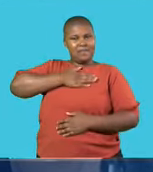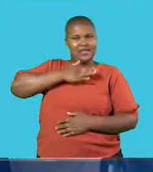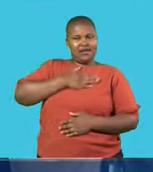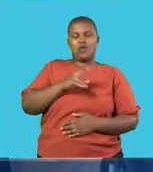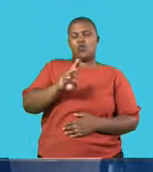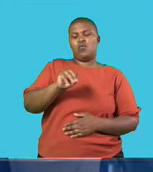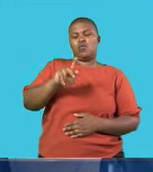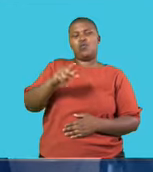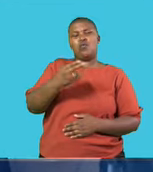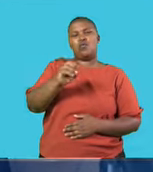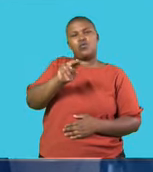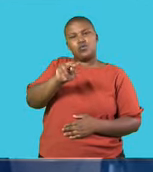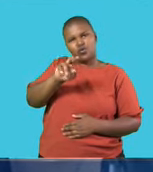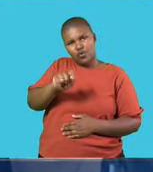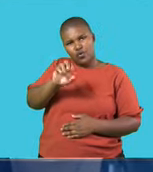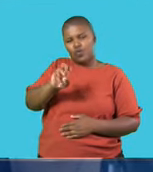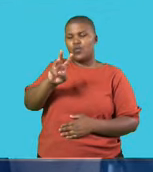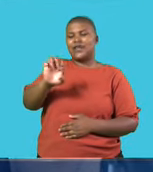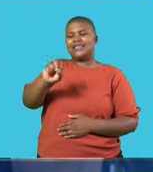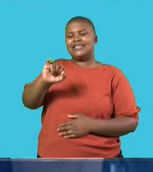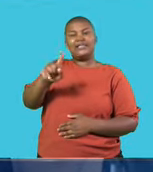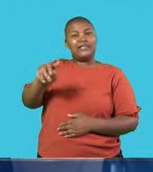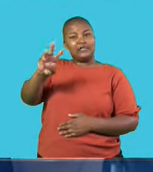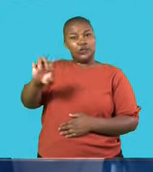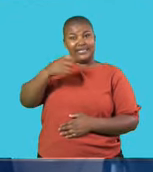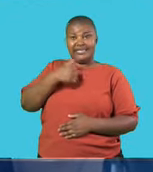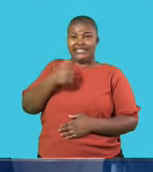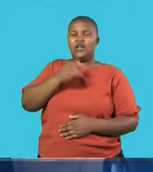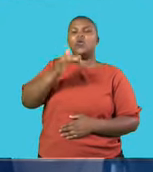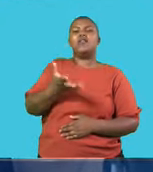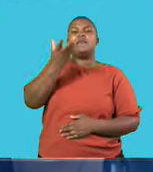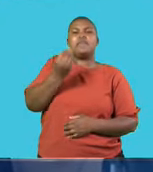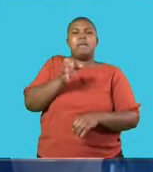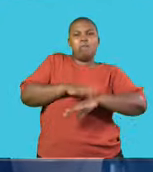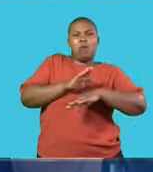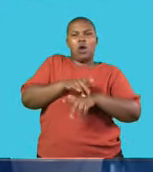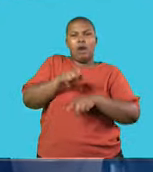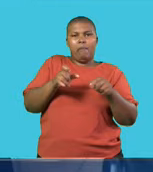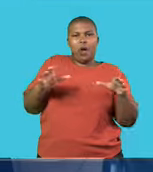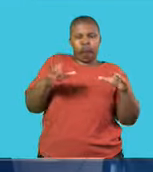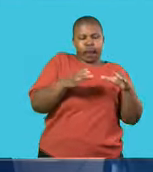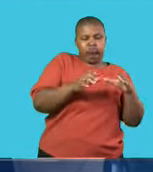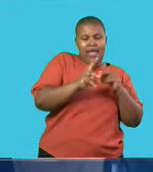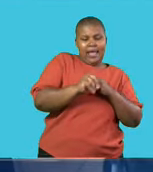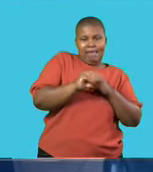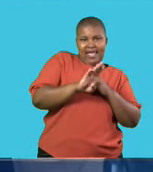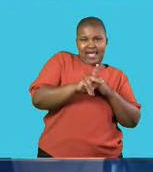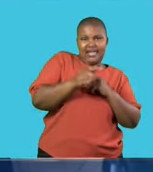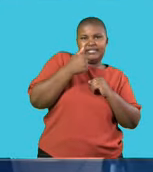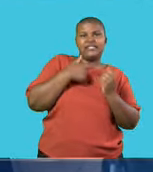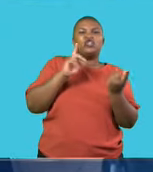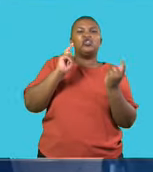so that we have a majority to change this country. And